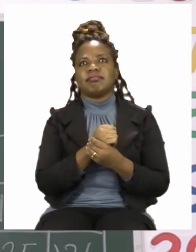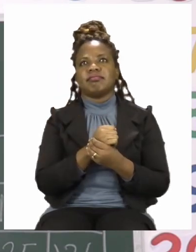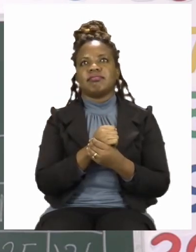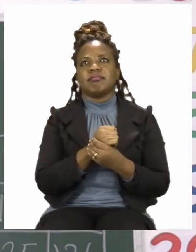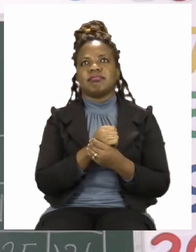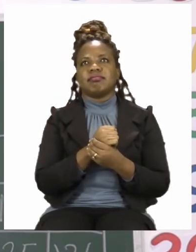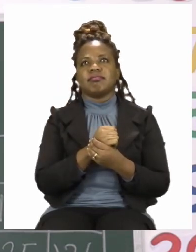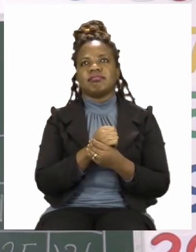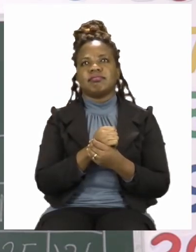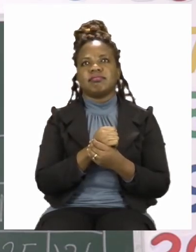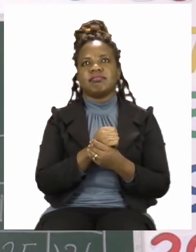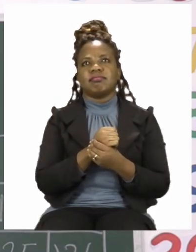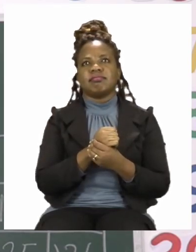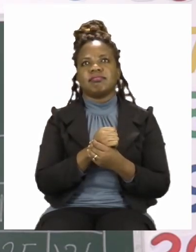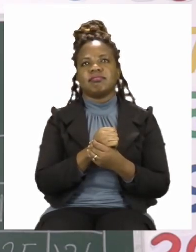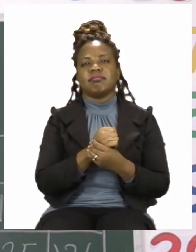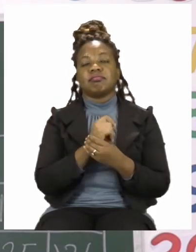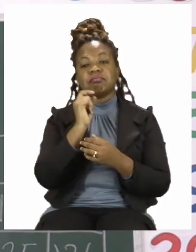104. So let us write